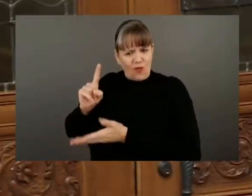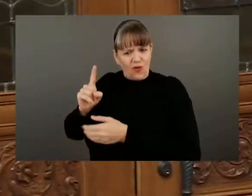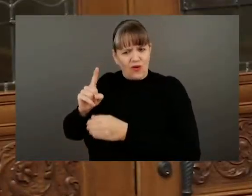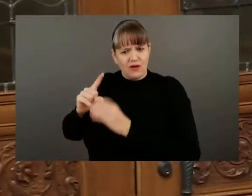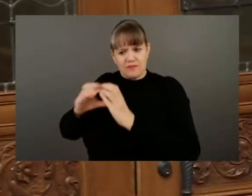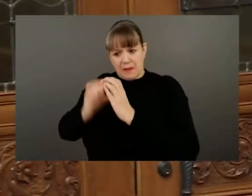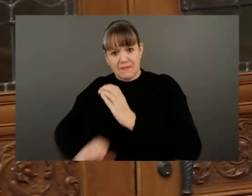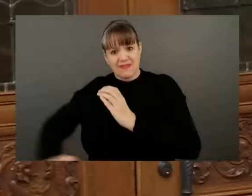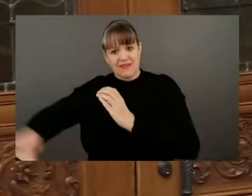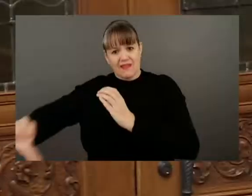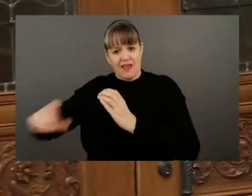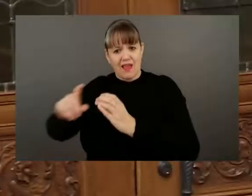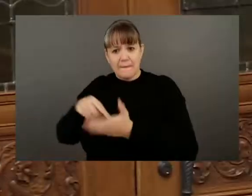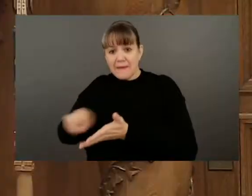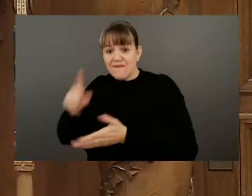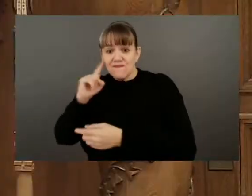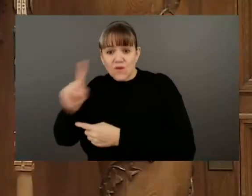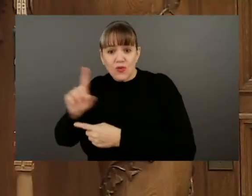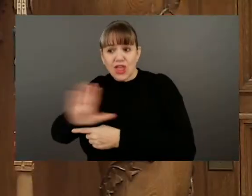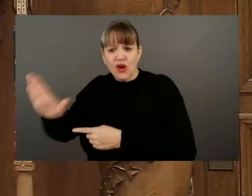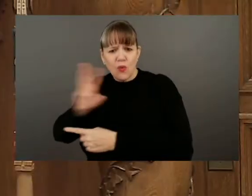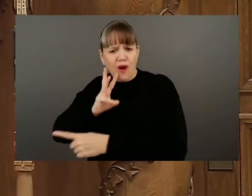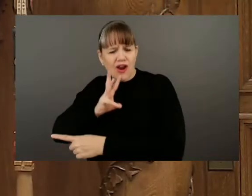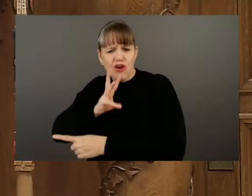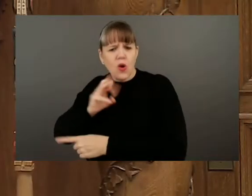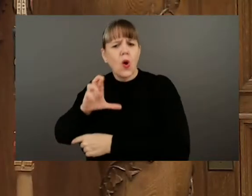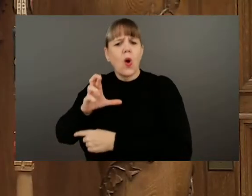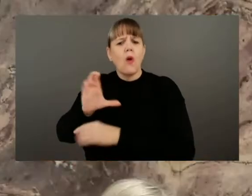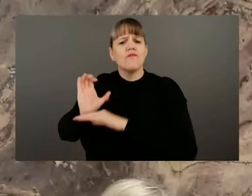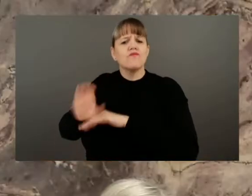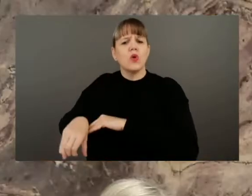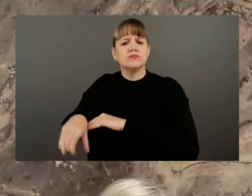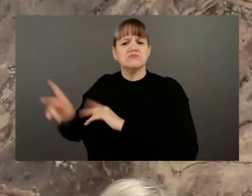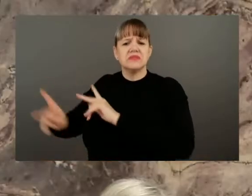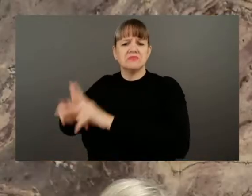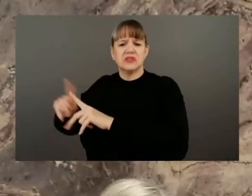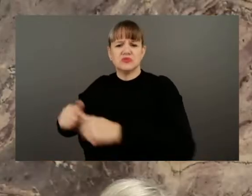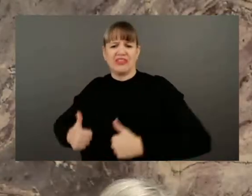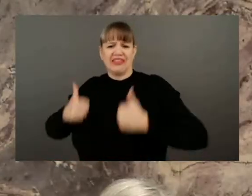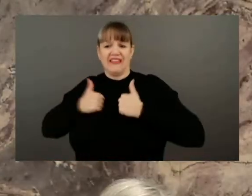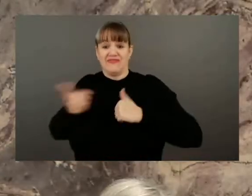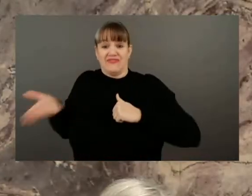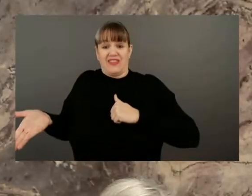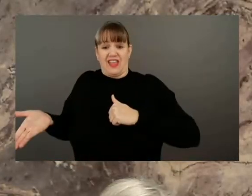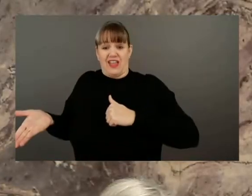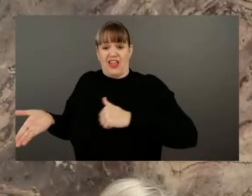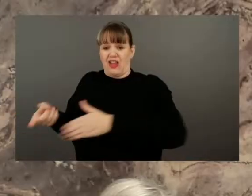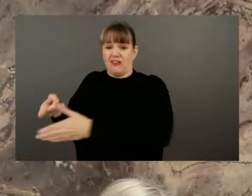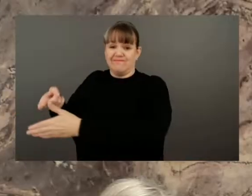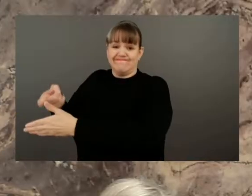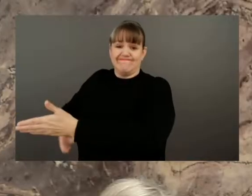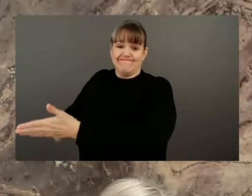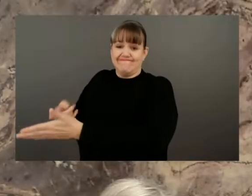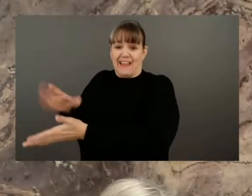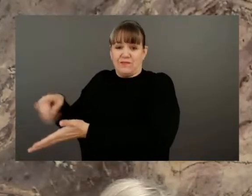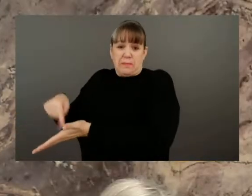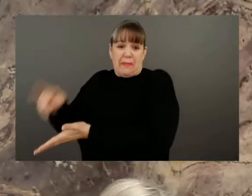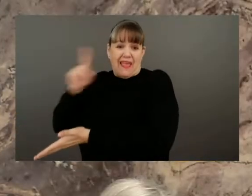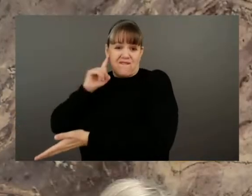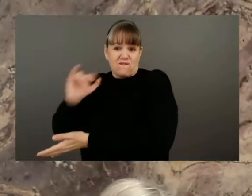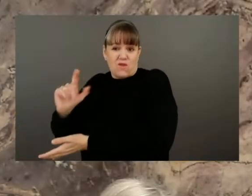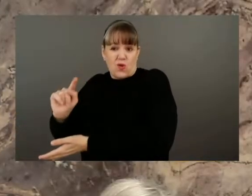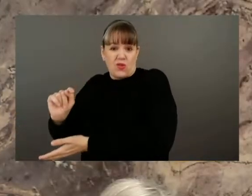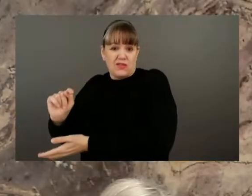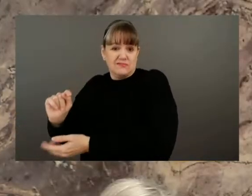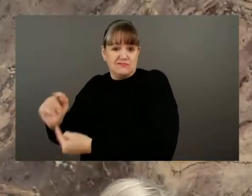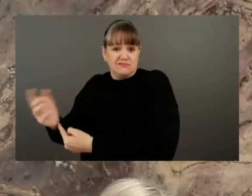the bill? Minister of Energy. Well, with great respect to the important issues raised by the